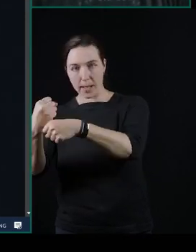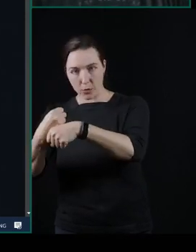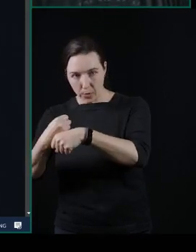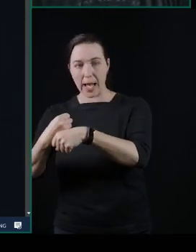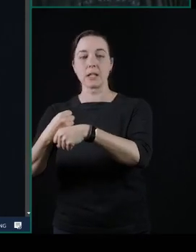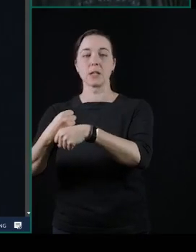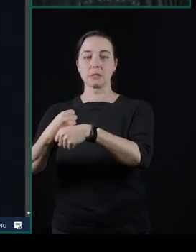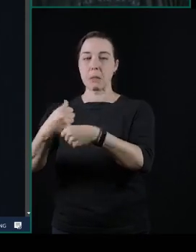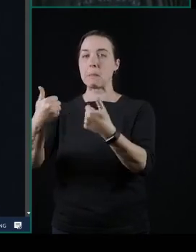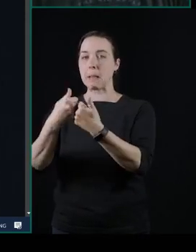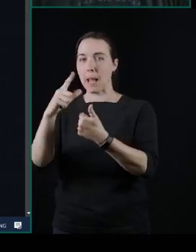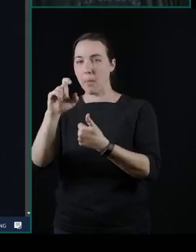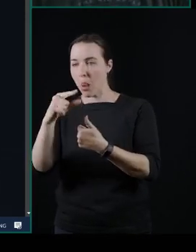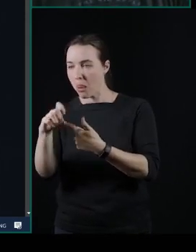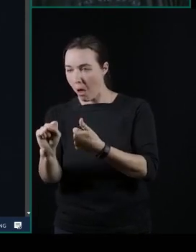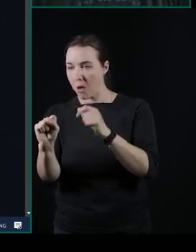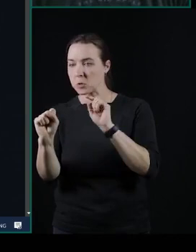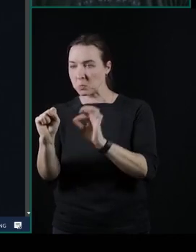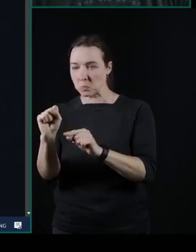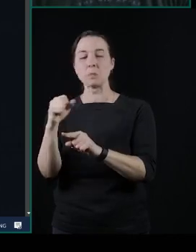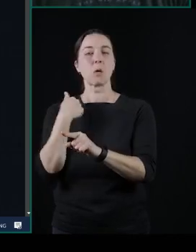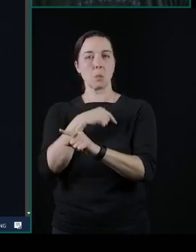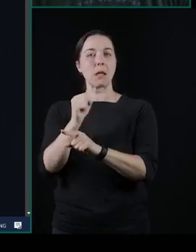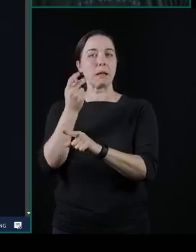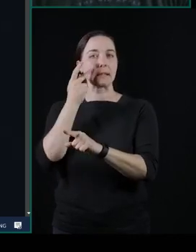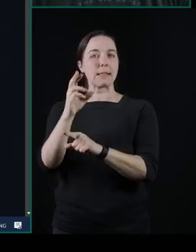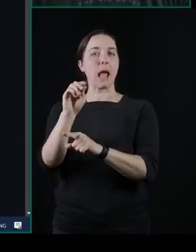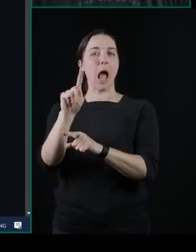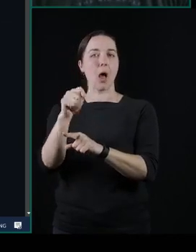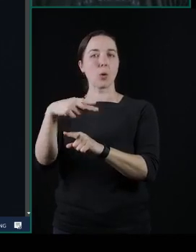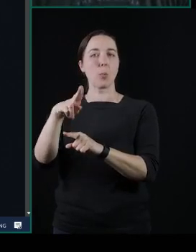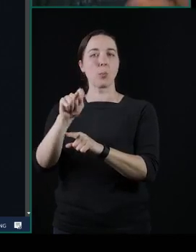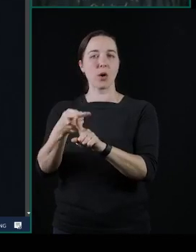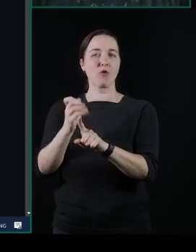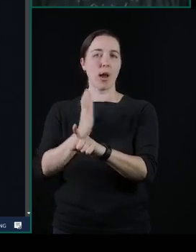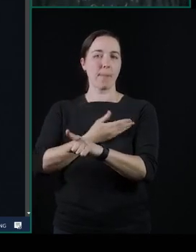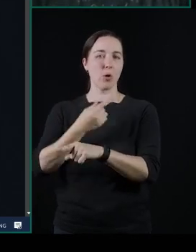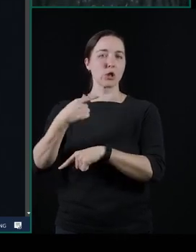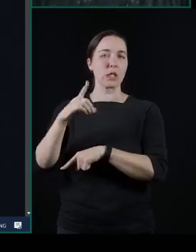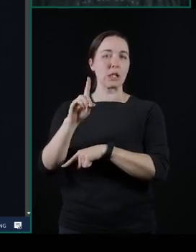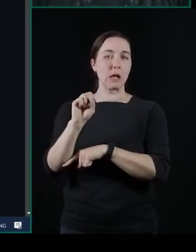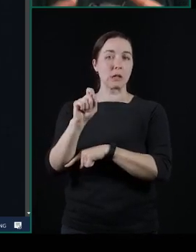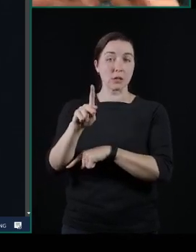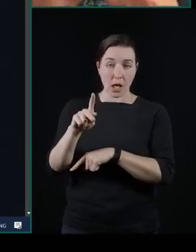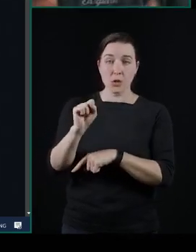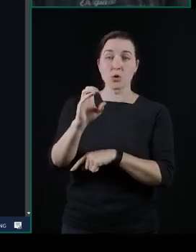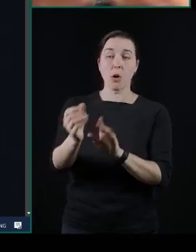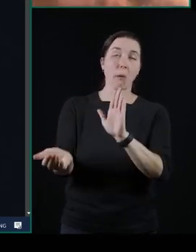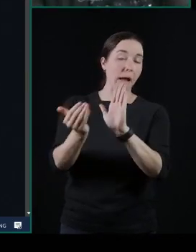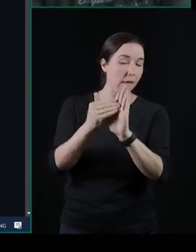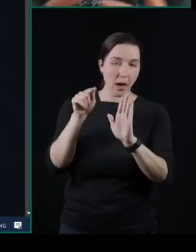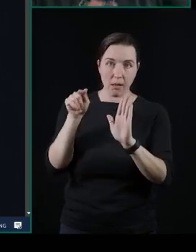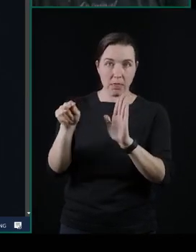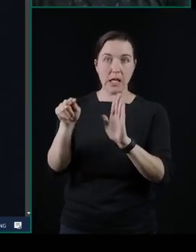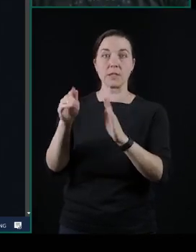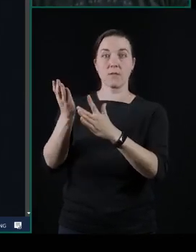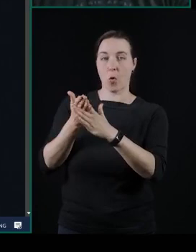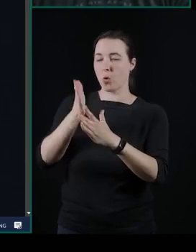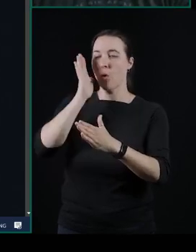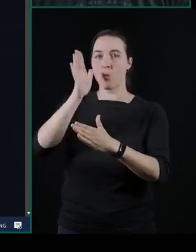been created, game logs, and we can see output from our GSDK, right? So again,